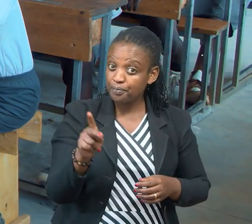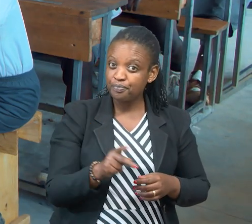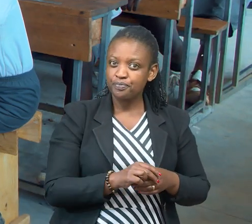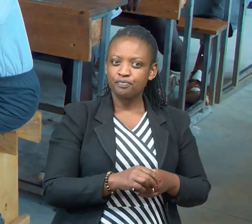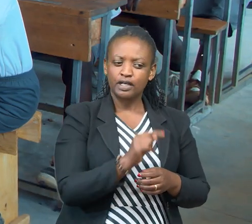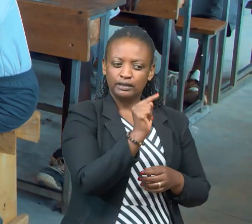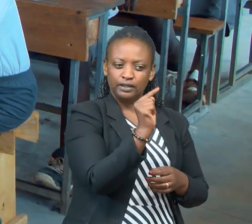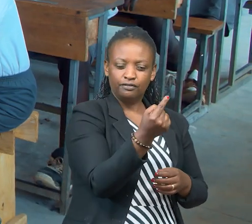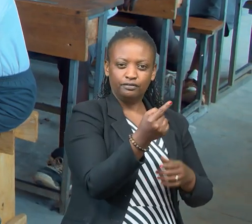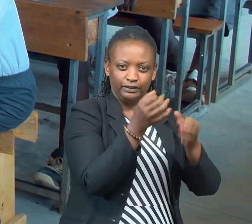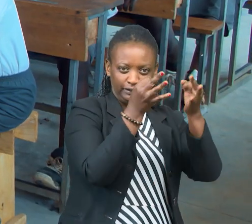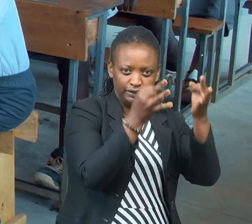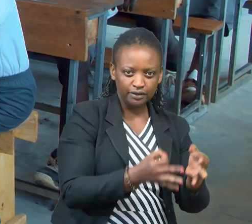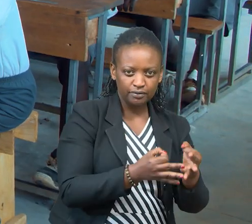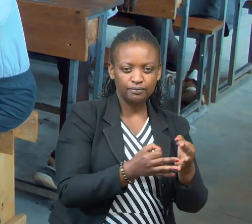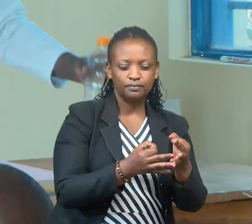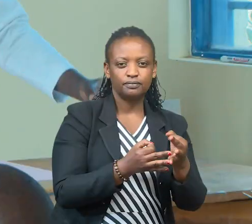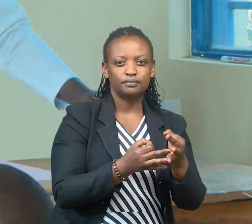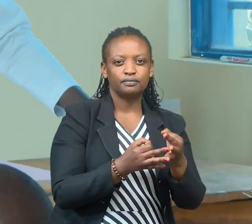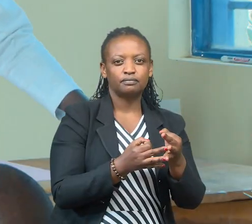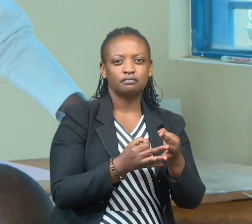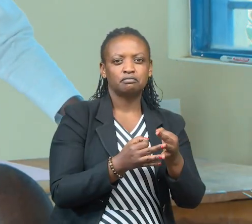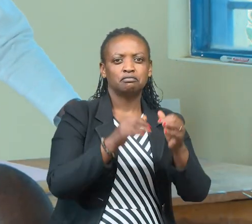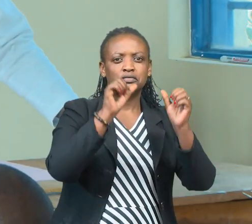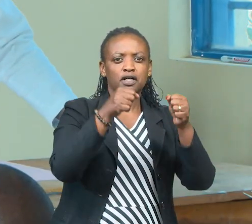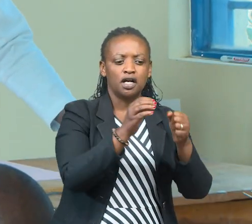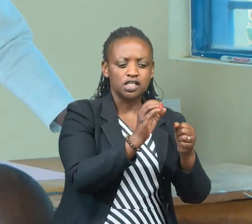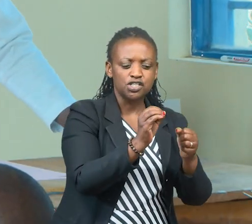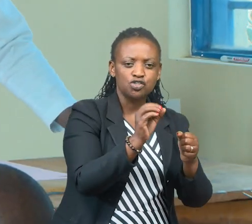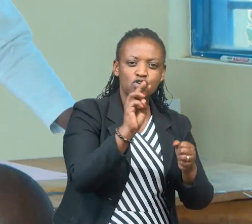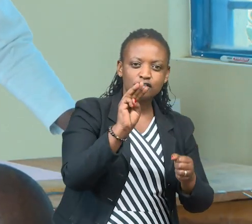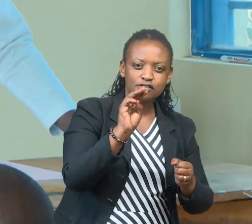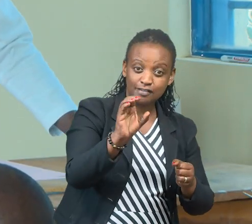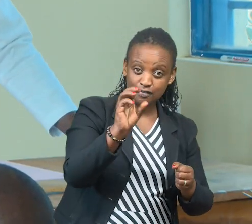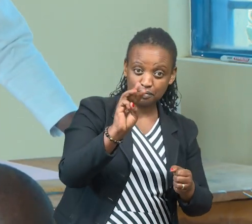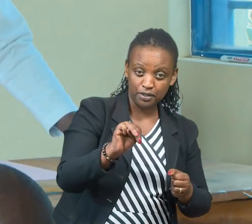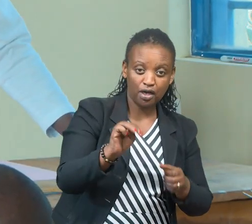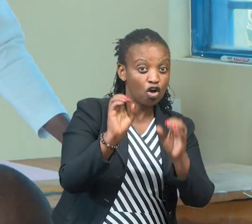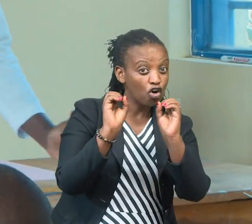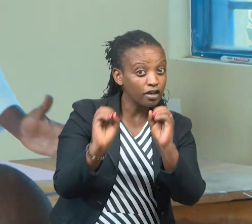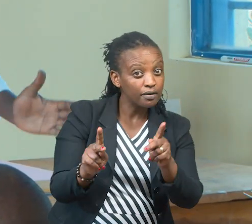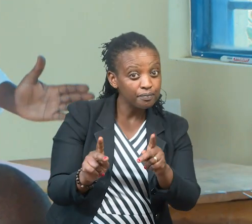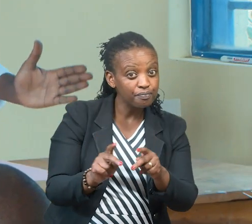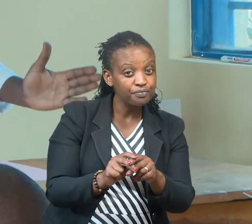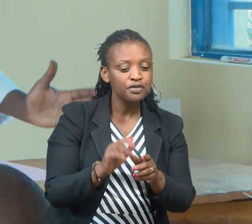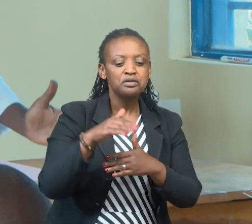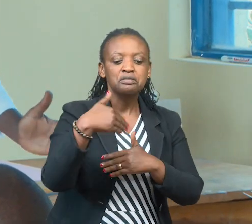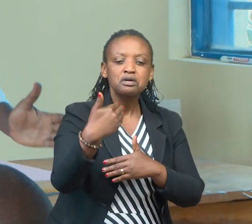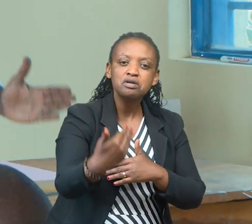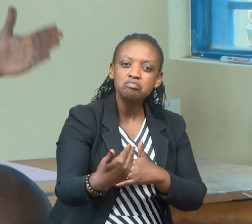the first object, okay, will be at 0 centimeters, okay?